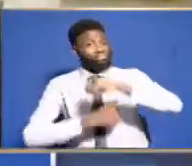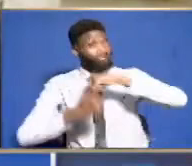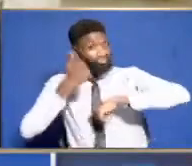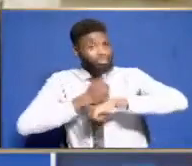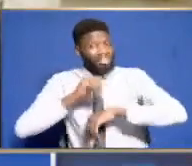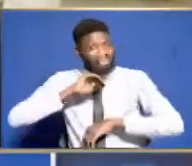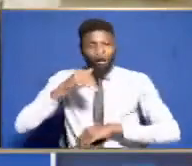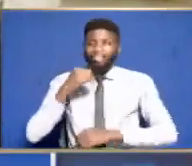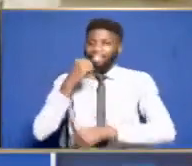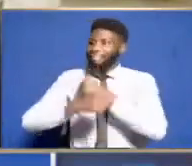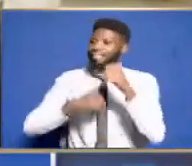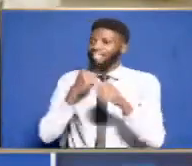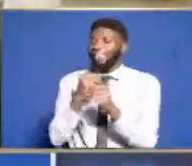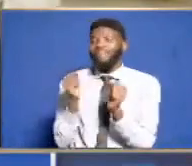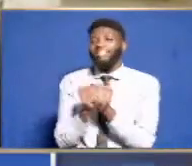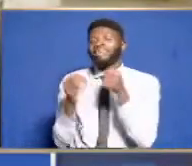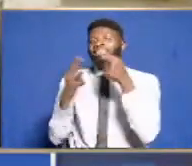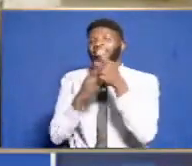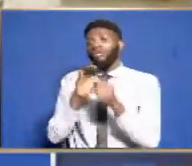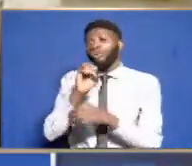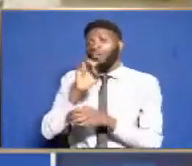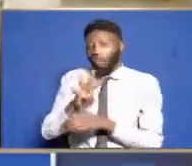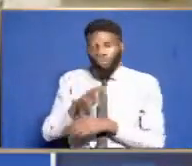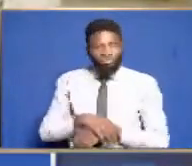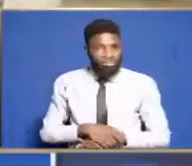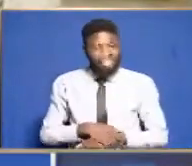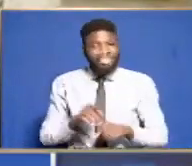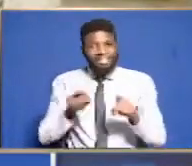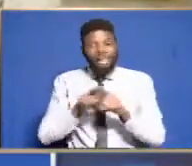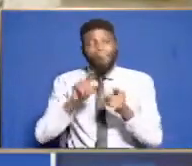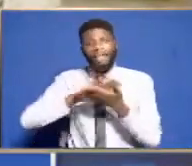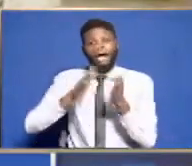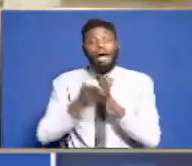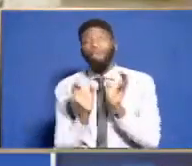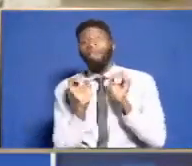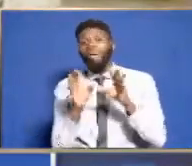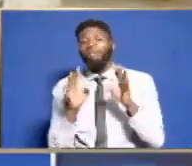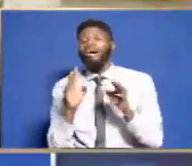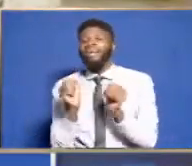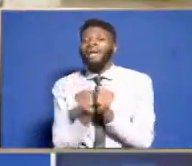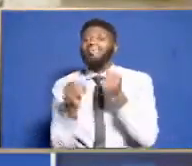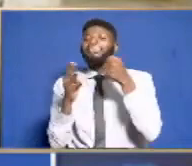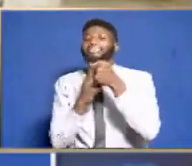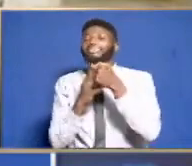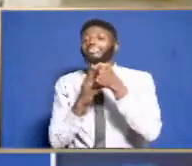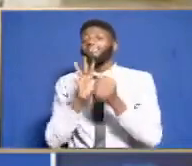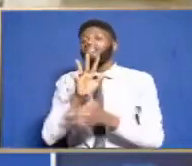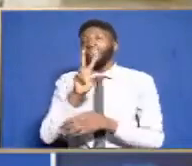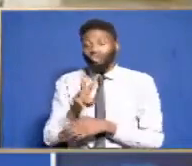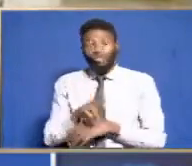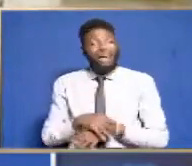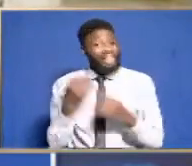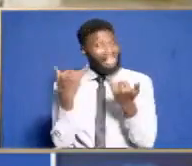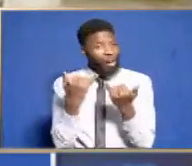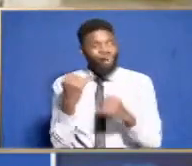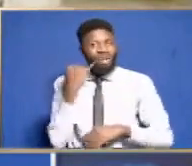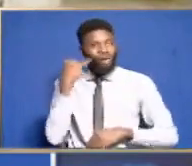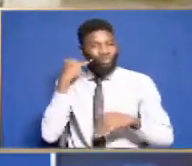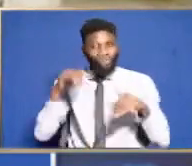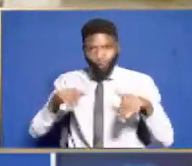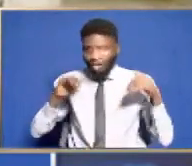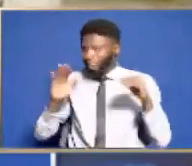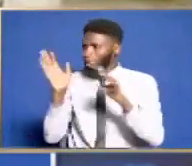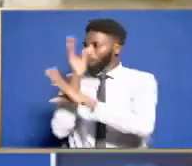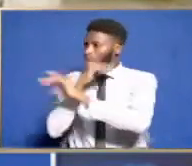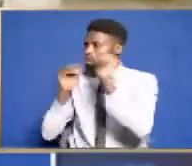1904 and given a municipal charter in 1952, Nakuru is now waiting for President Uhuru Kenyatta to assent